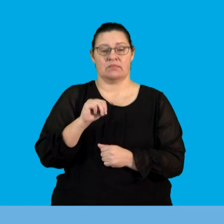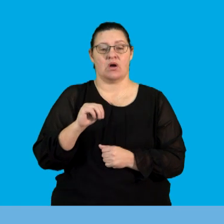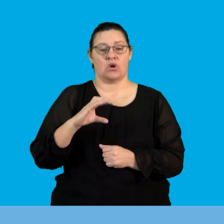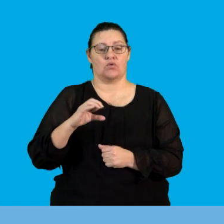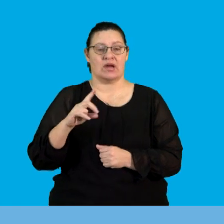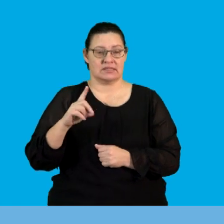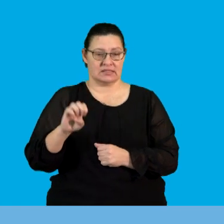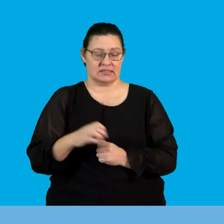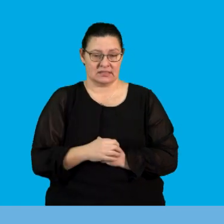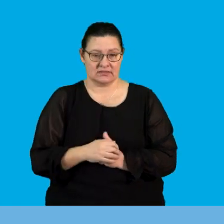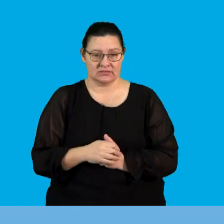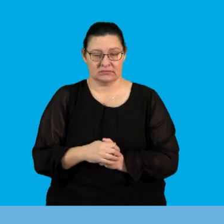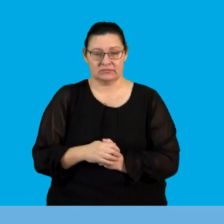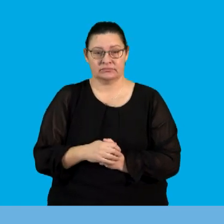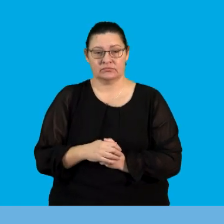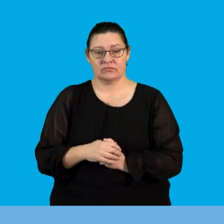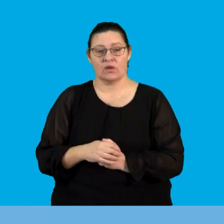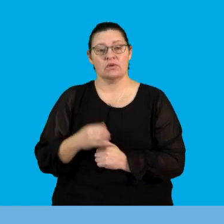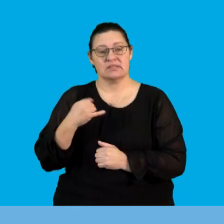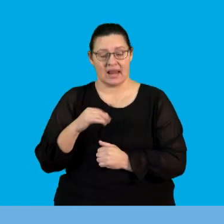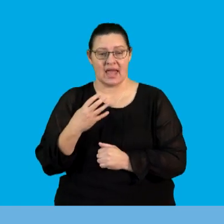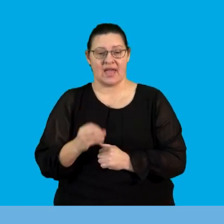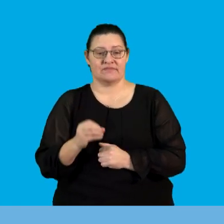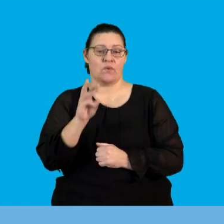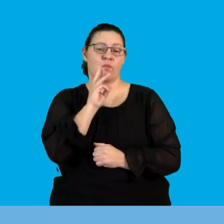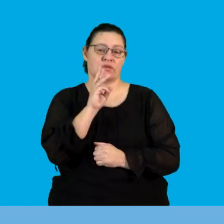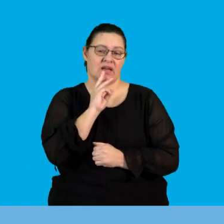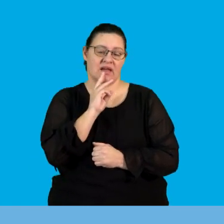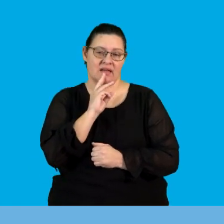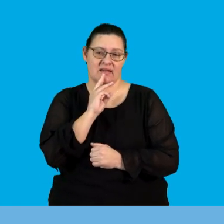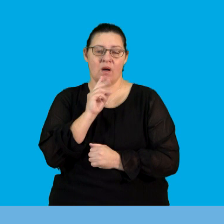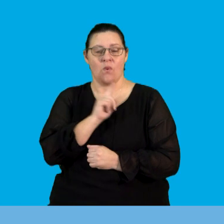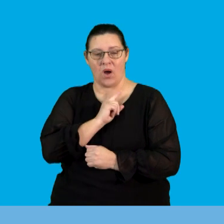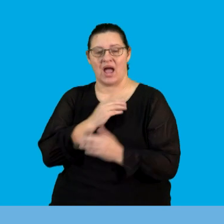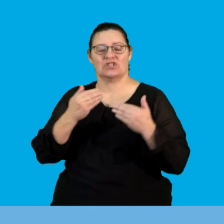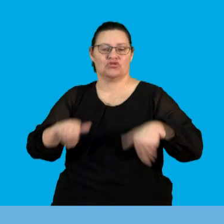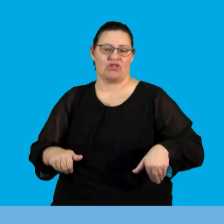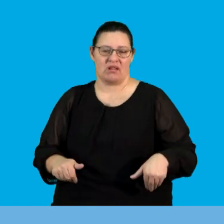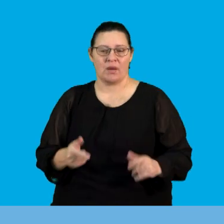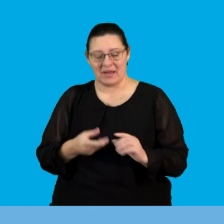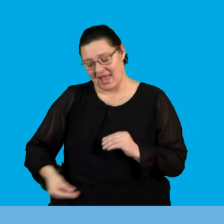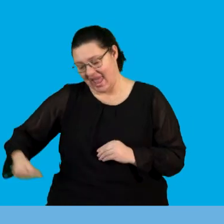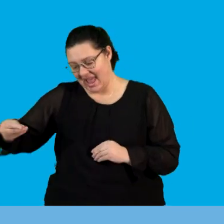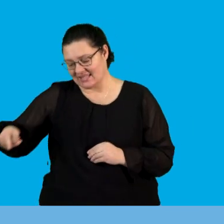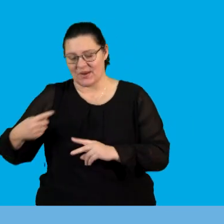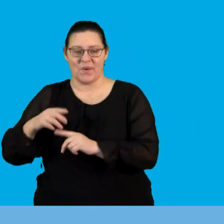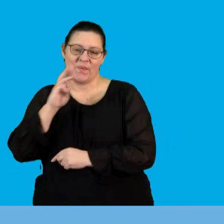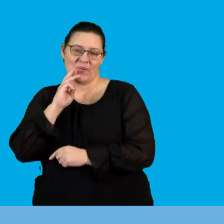magnesium chloride. And remember, we are still going to have water because it's a neutralization